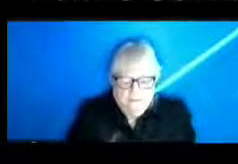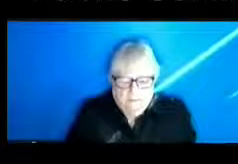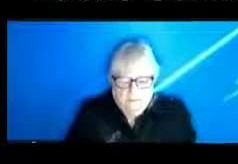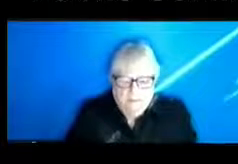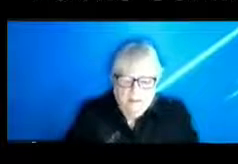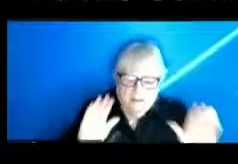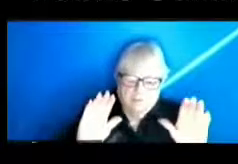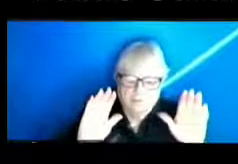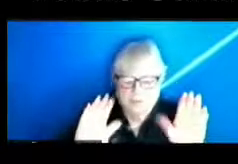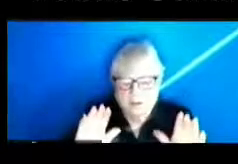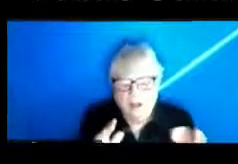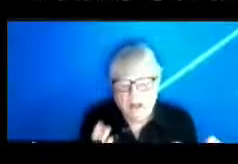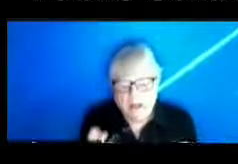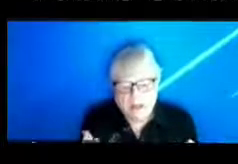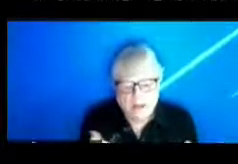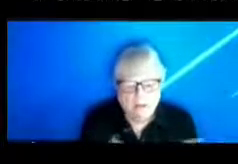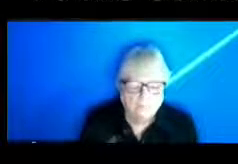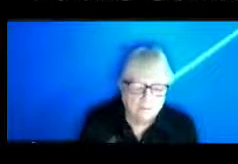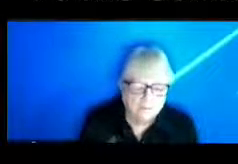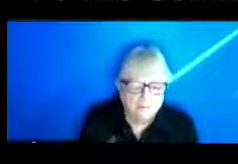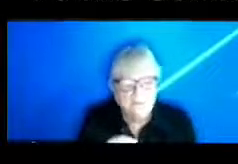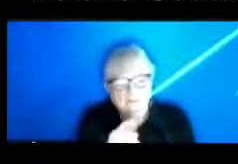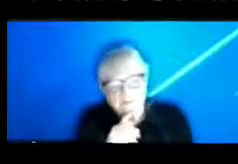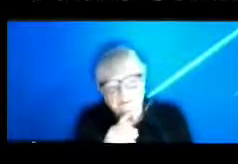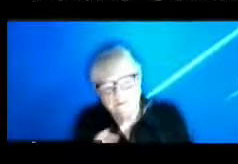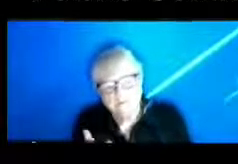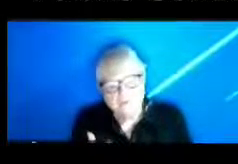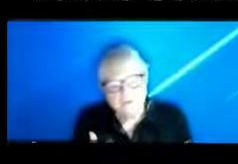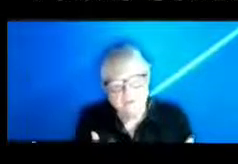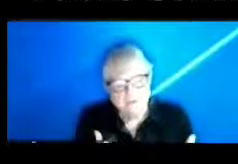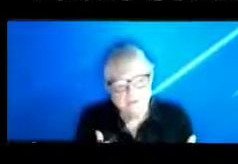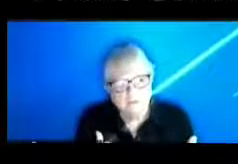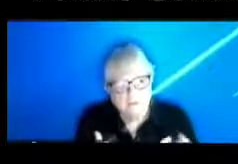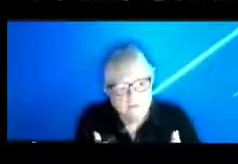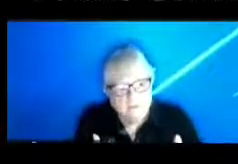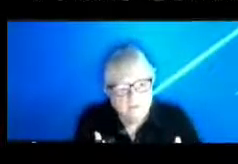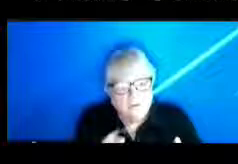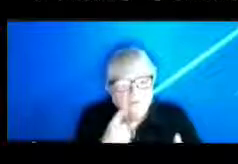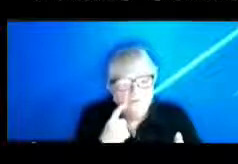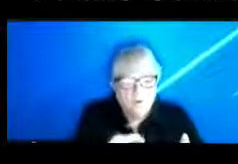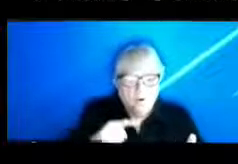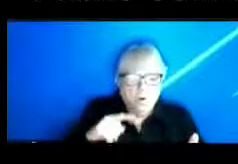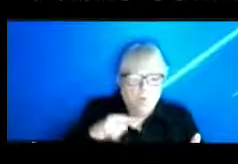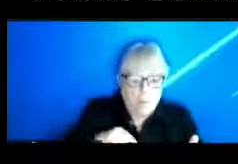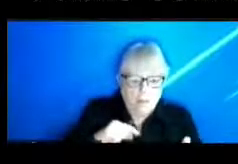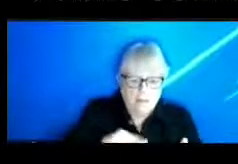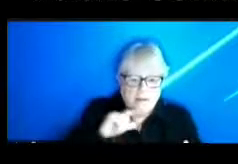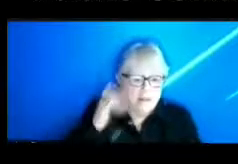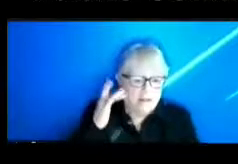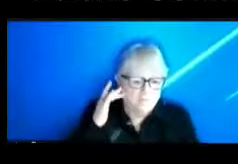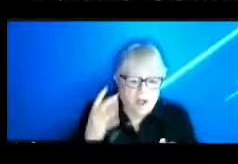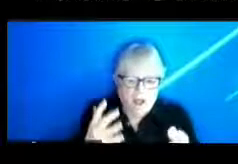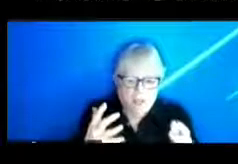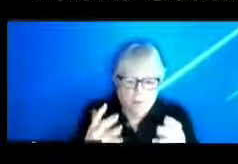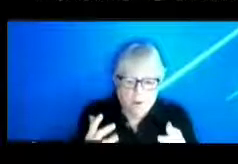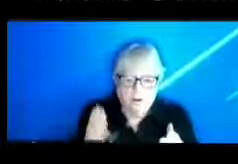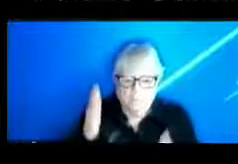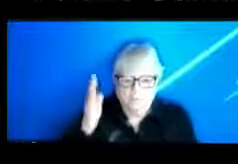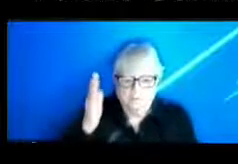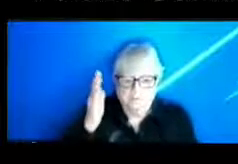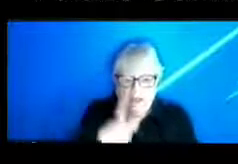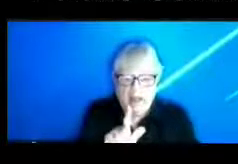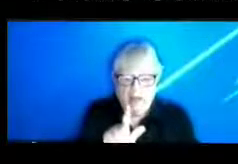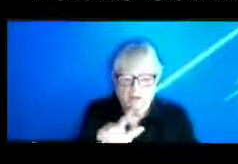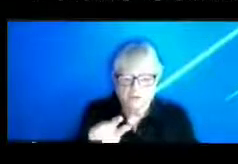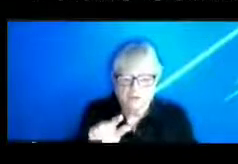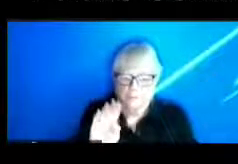Hi, everyone. Thank you, commissioners. My name is Jeremy Payne, Associate Program Director of Equality California. I'm here to present on our LGBTQ plus